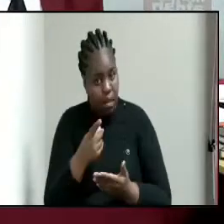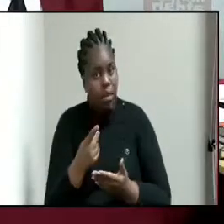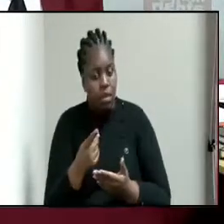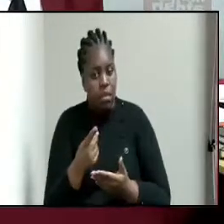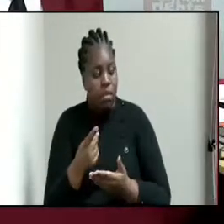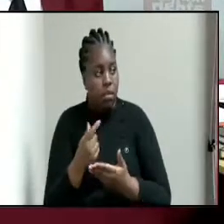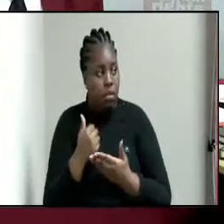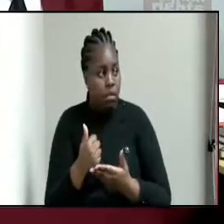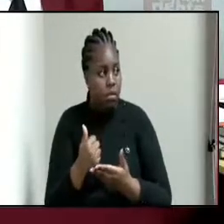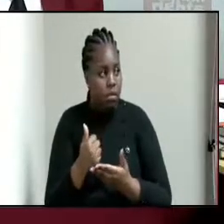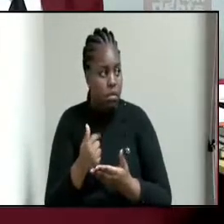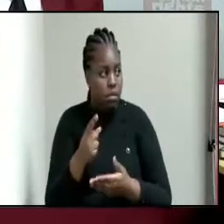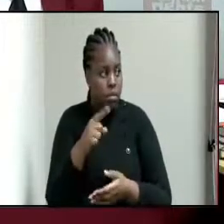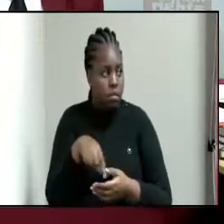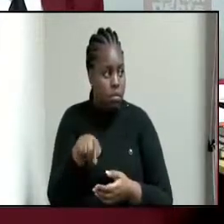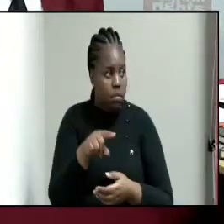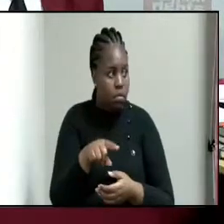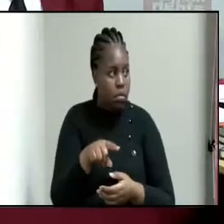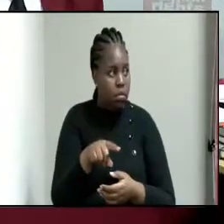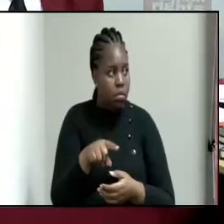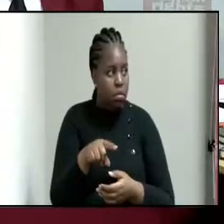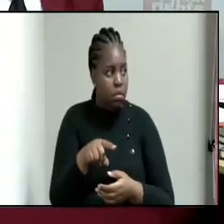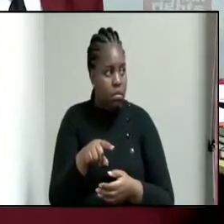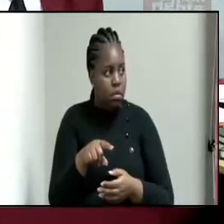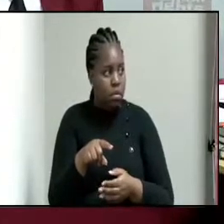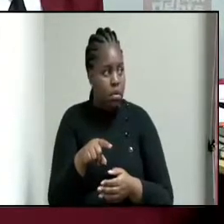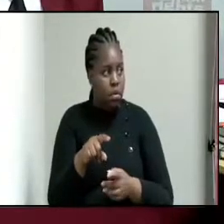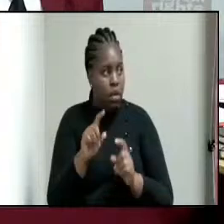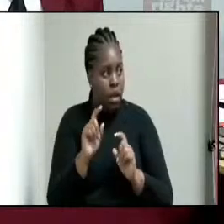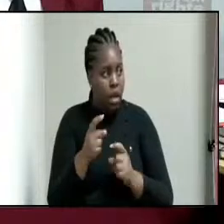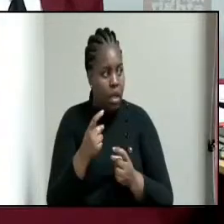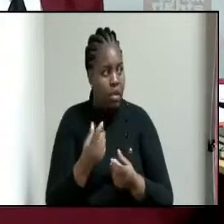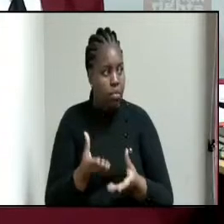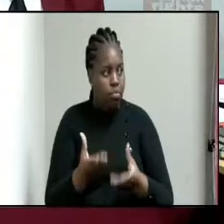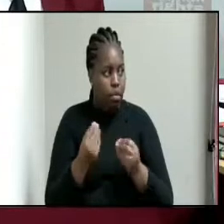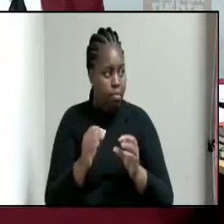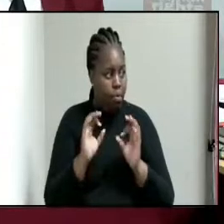wake-up call for others that may not be, maybe not channeling the